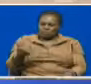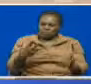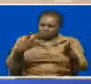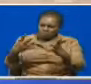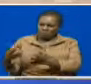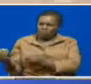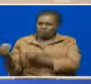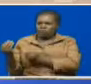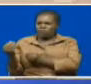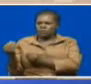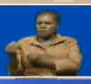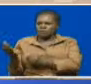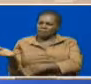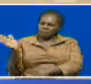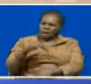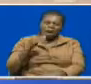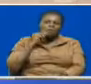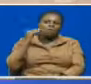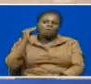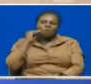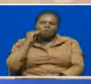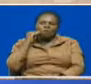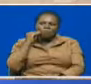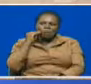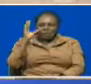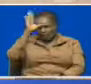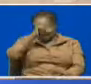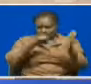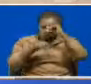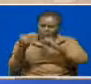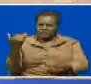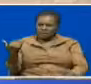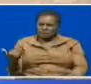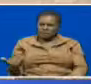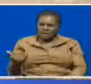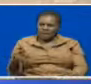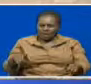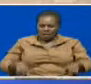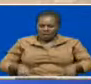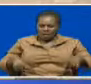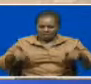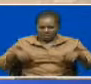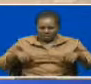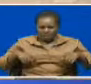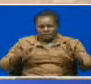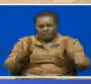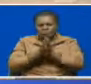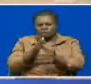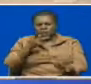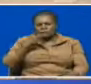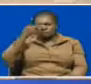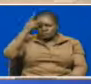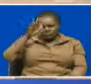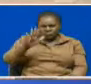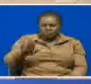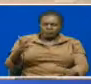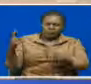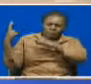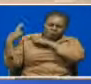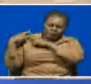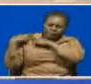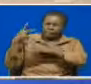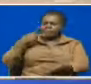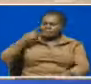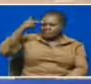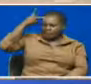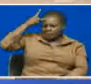goes, comes back home, assuming this child lives with his or her parents, it is the